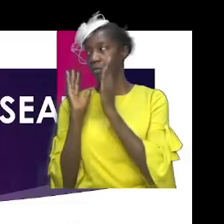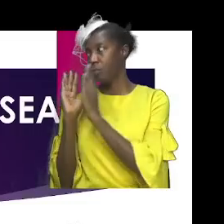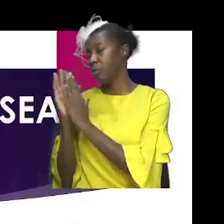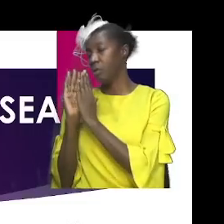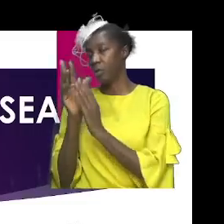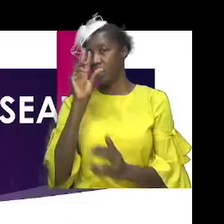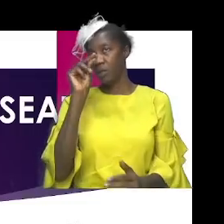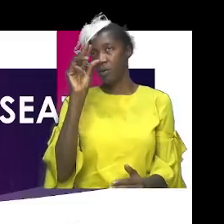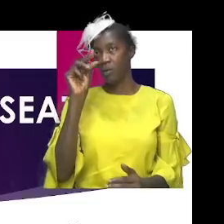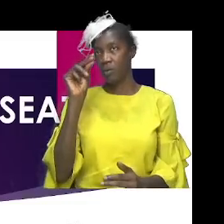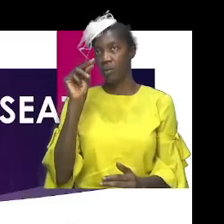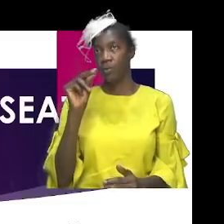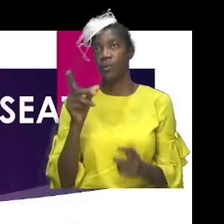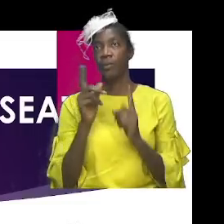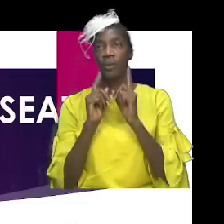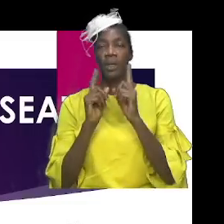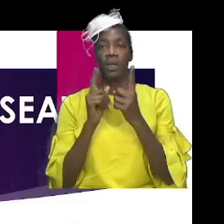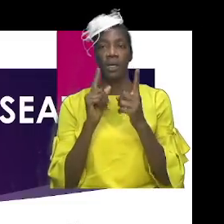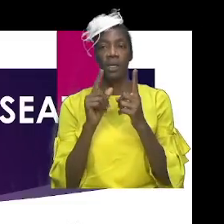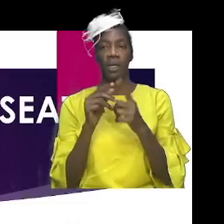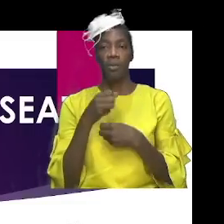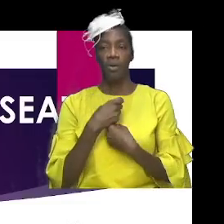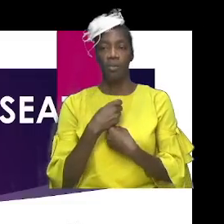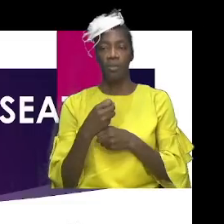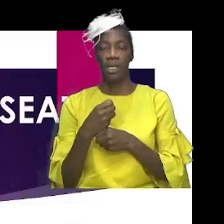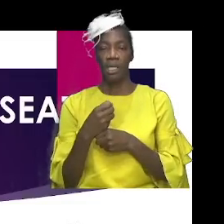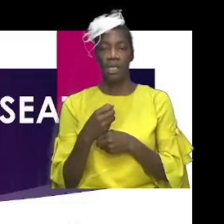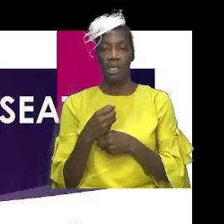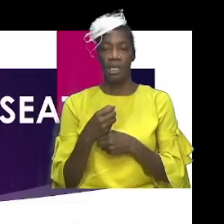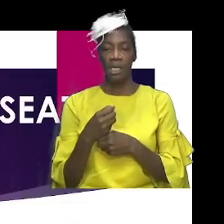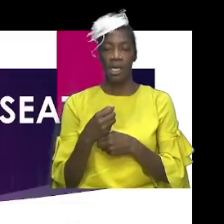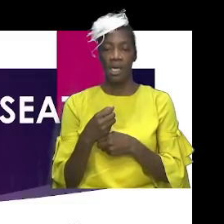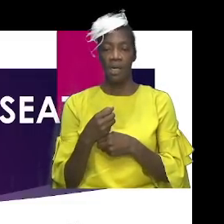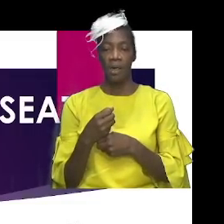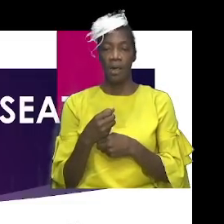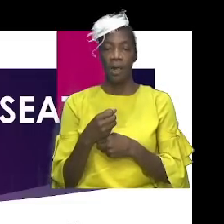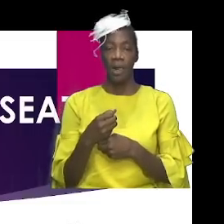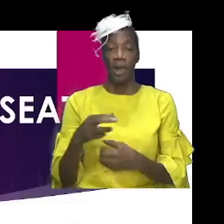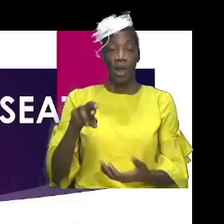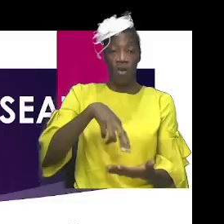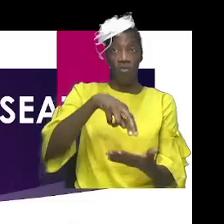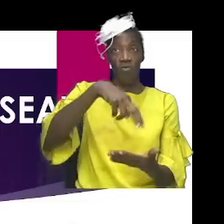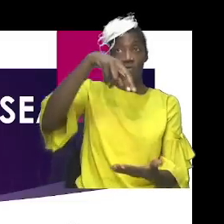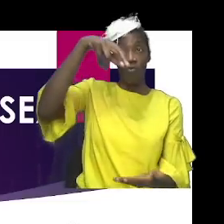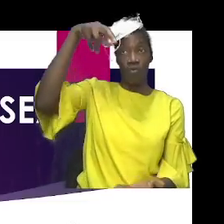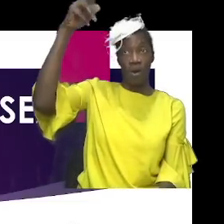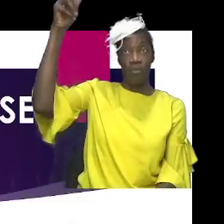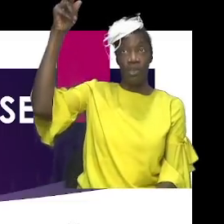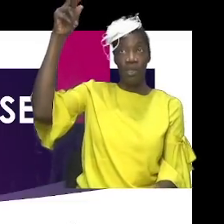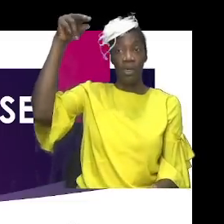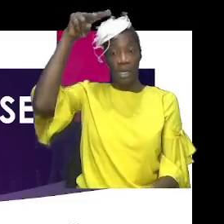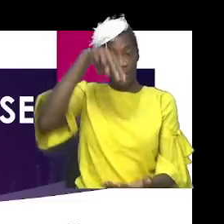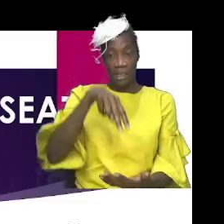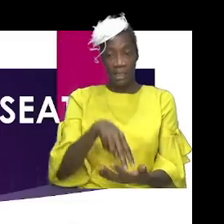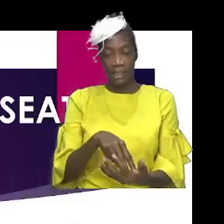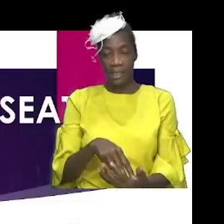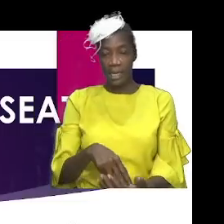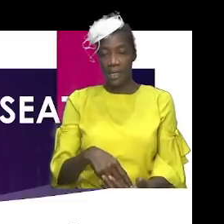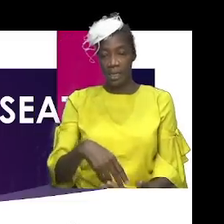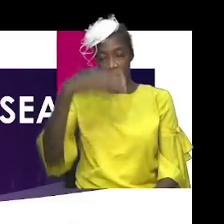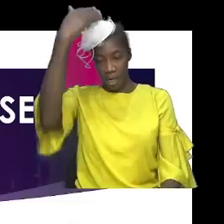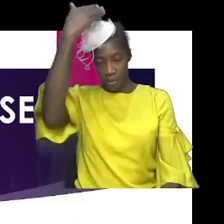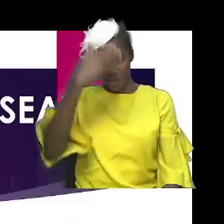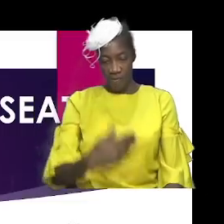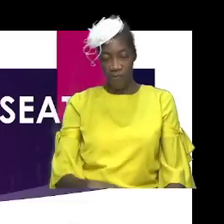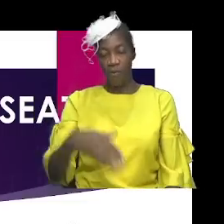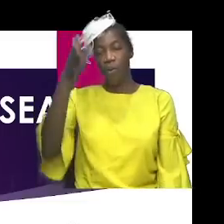now who will make it in the rapture. And we make it in the rapture, we are going to stand before God, and